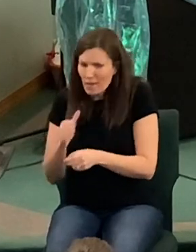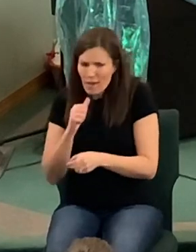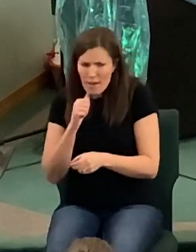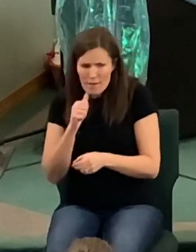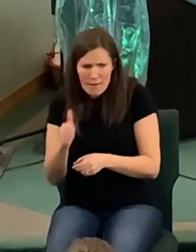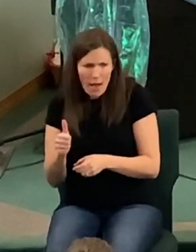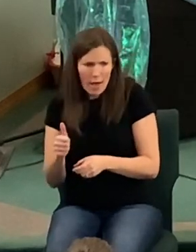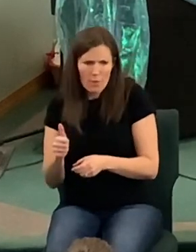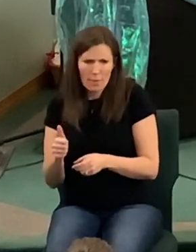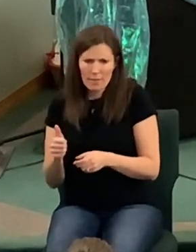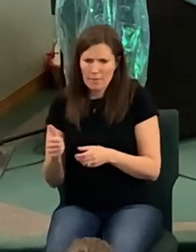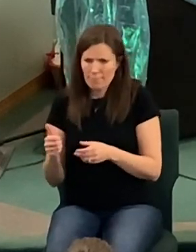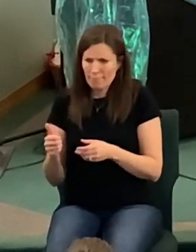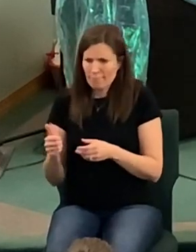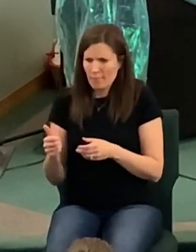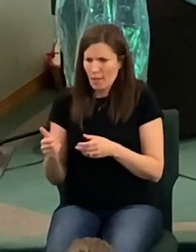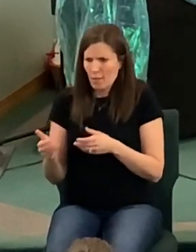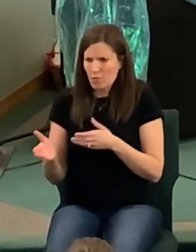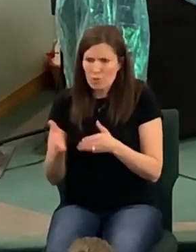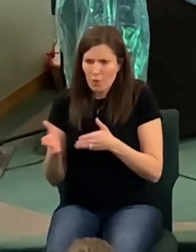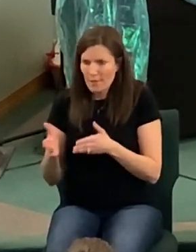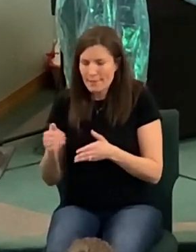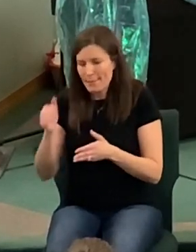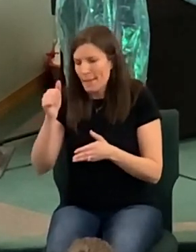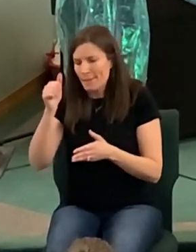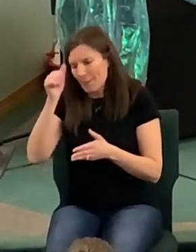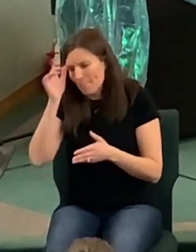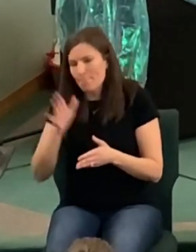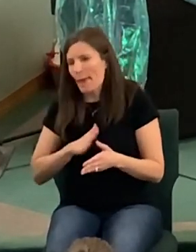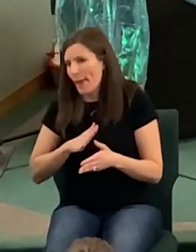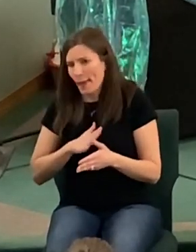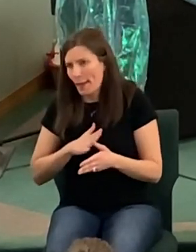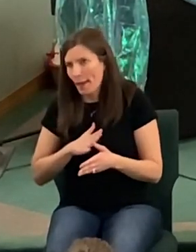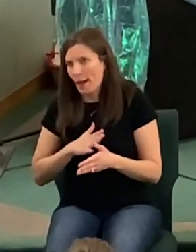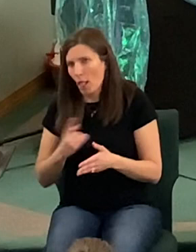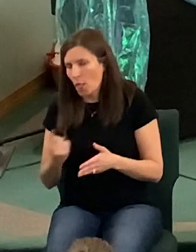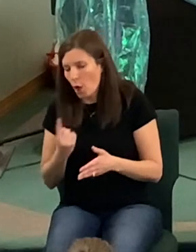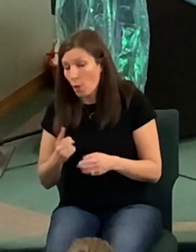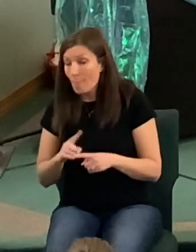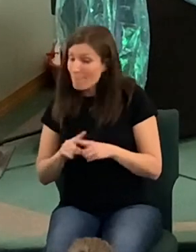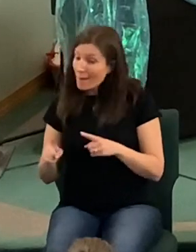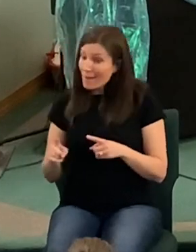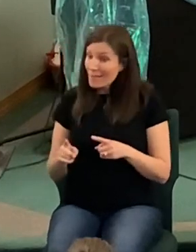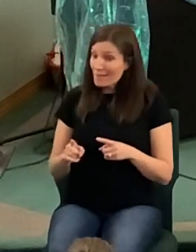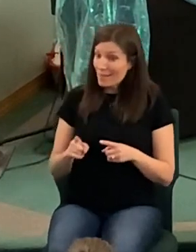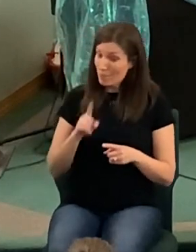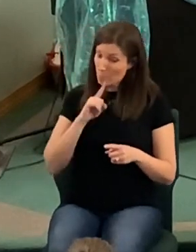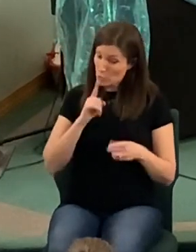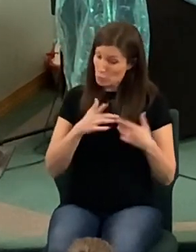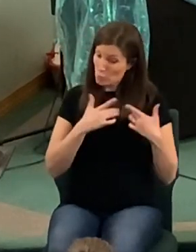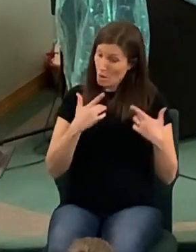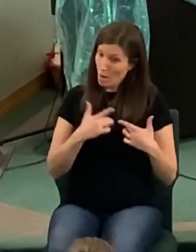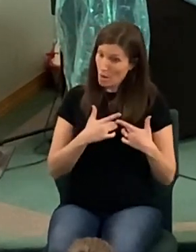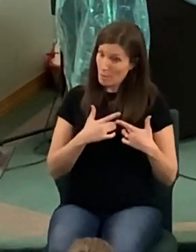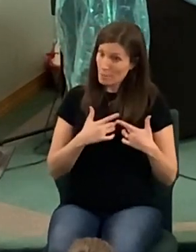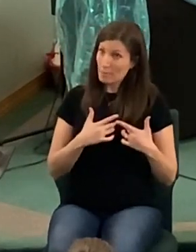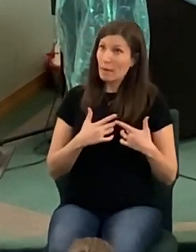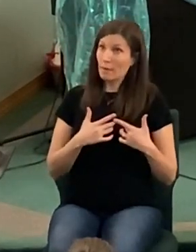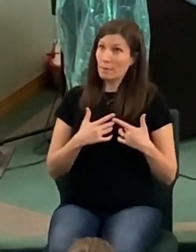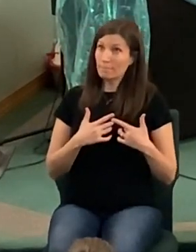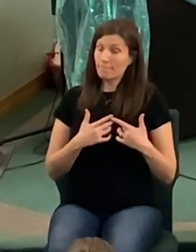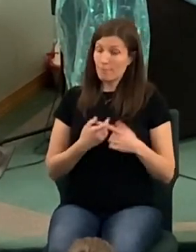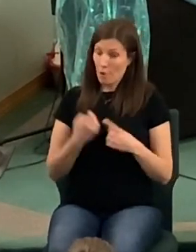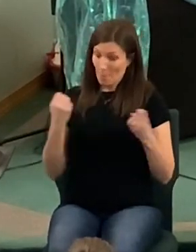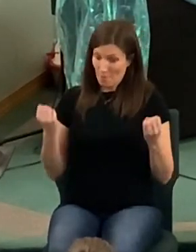service as those who merely please men, but with sincerity of heart, fearing the Lord. Whatever you do,